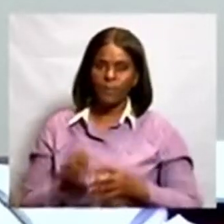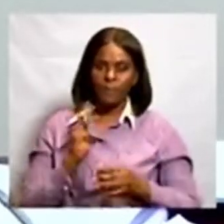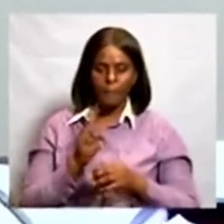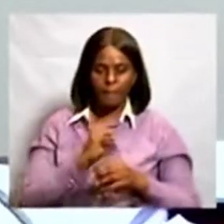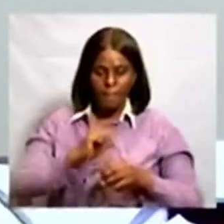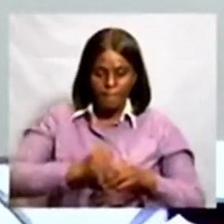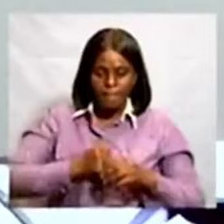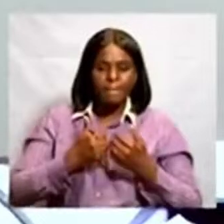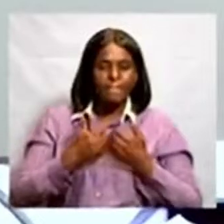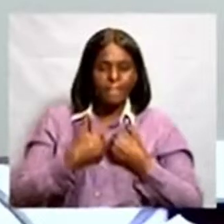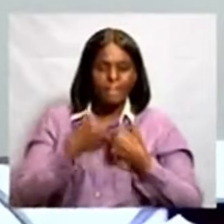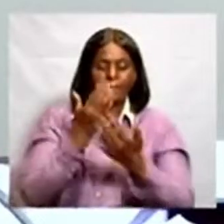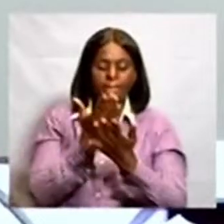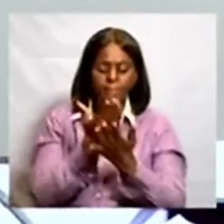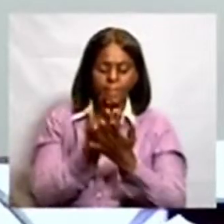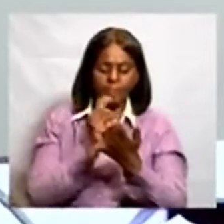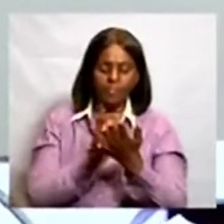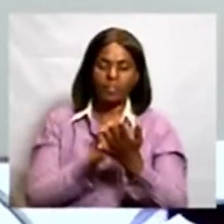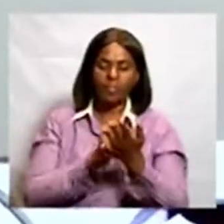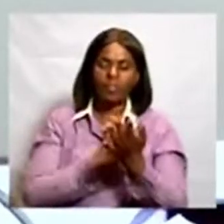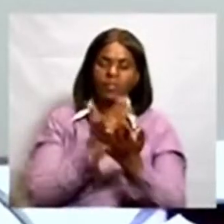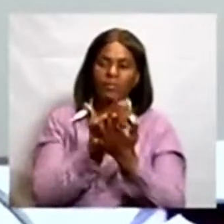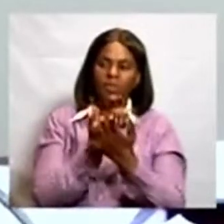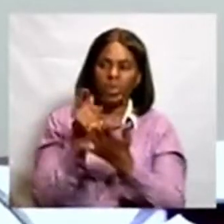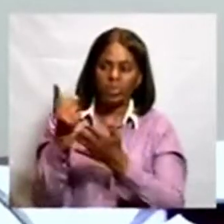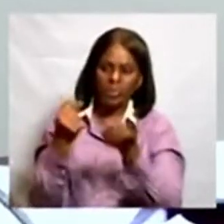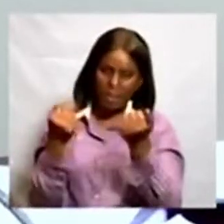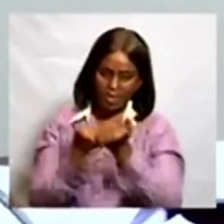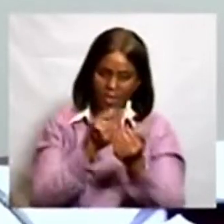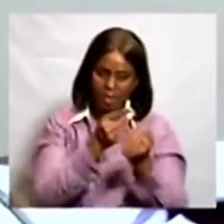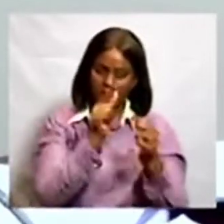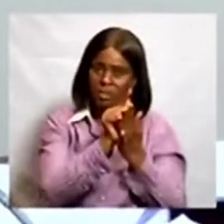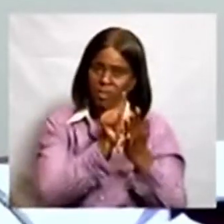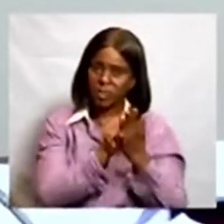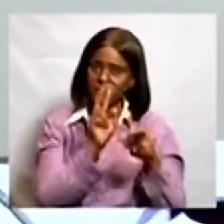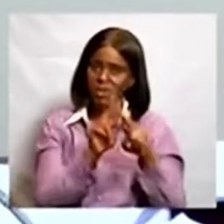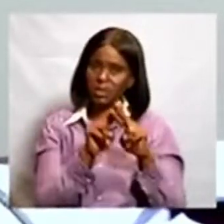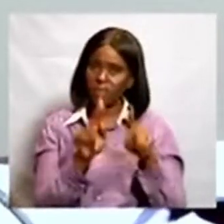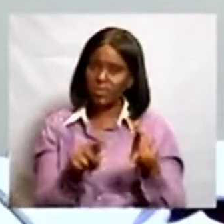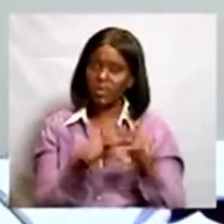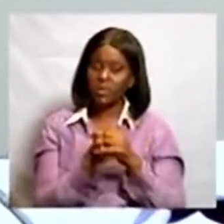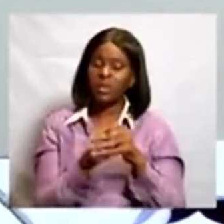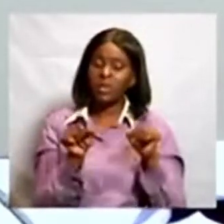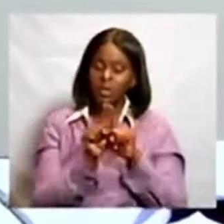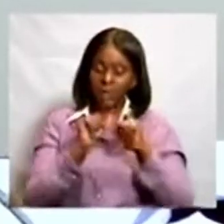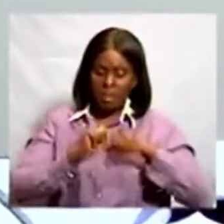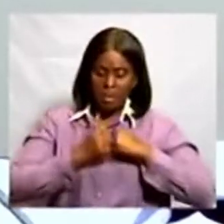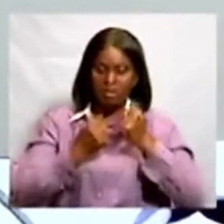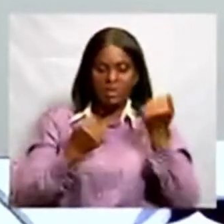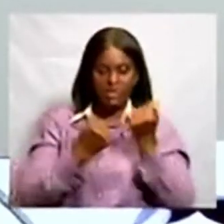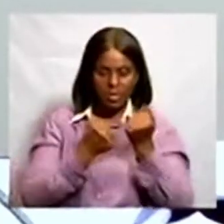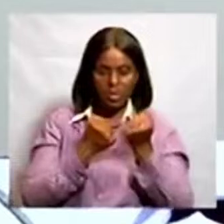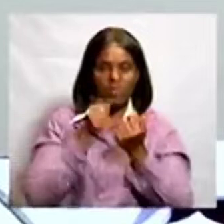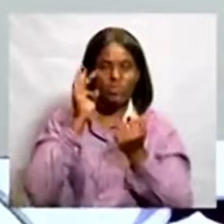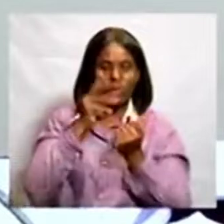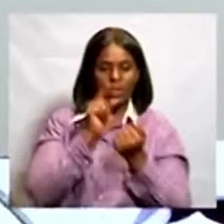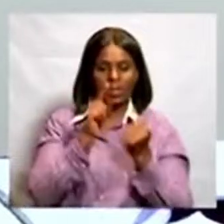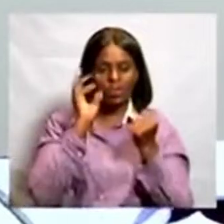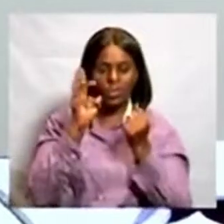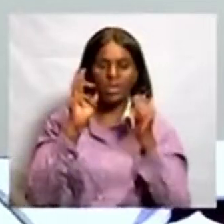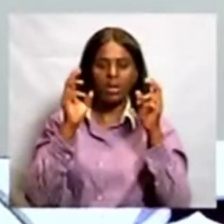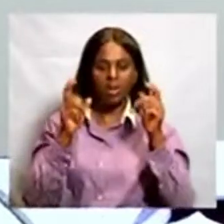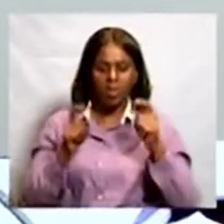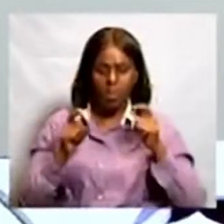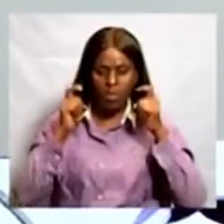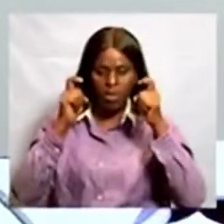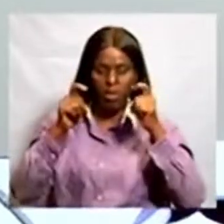we propose that you support this bill, Chair, and we also support it in that it will promote